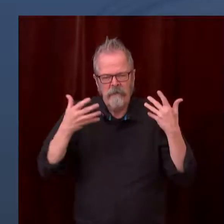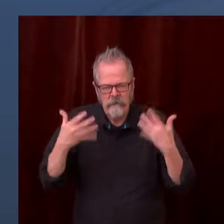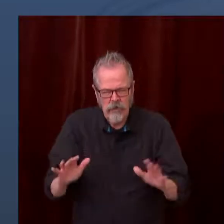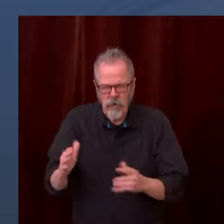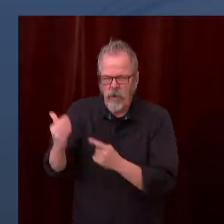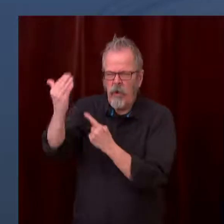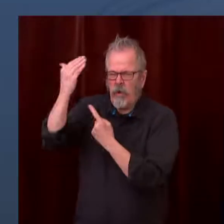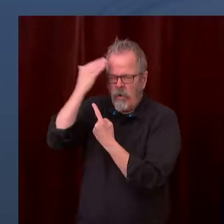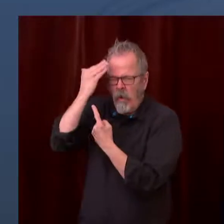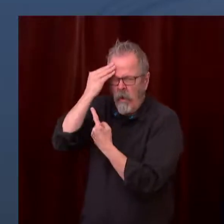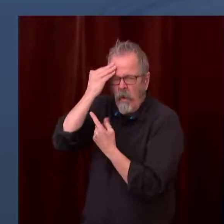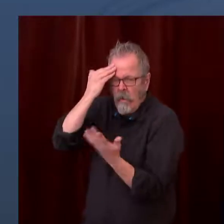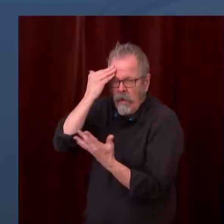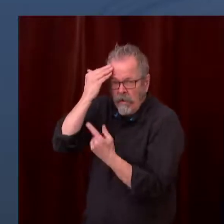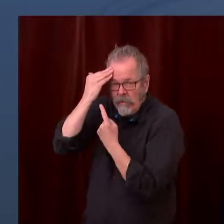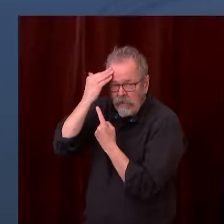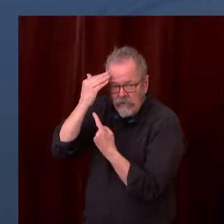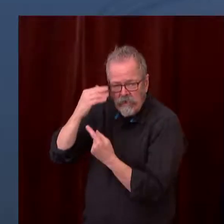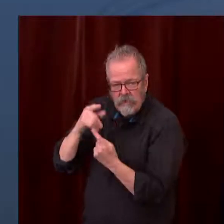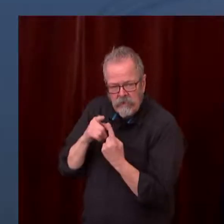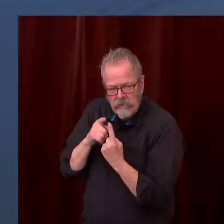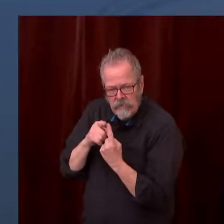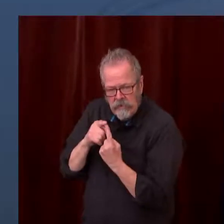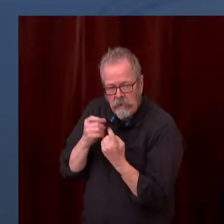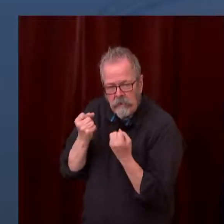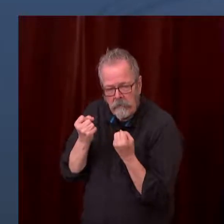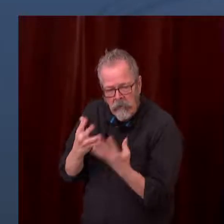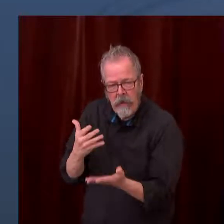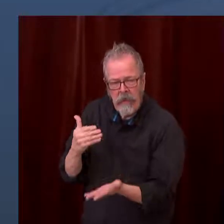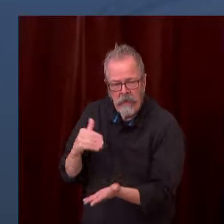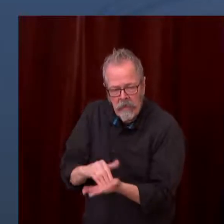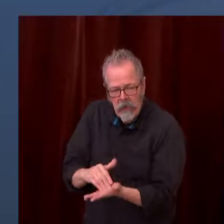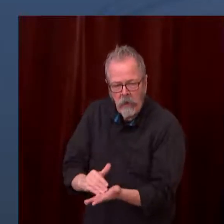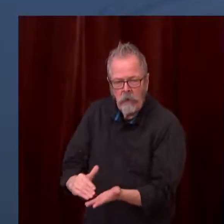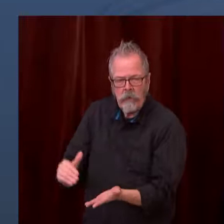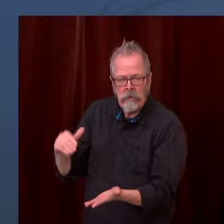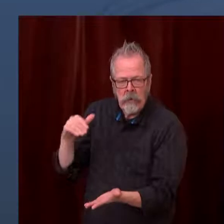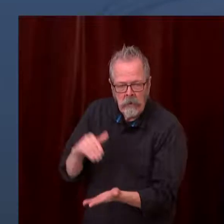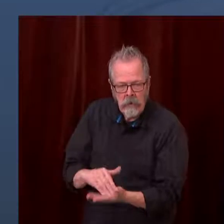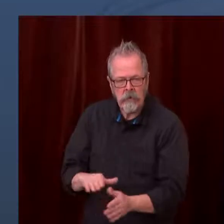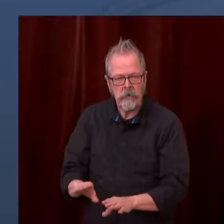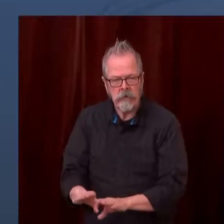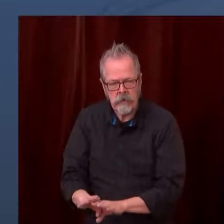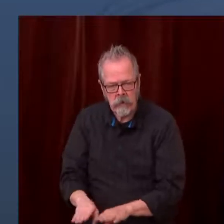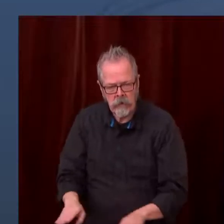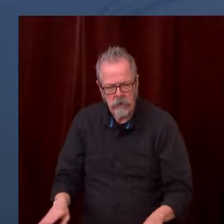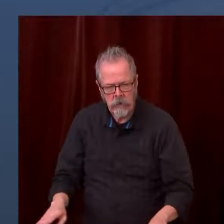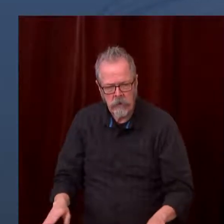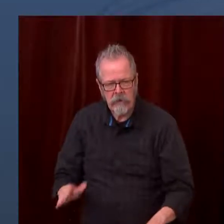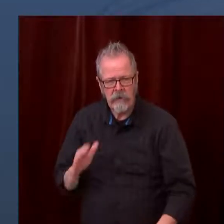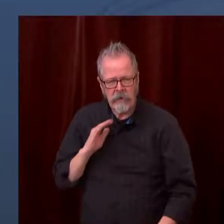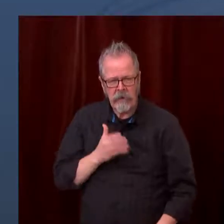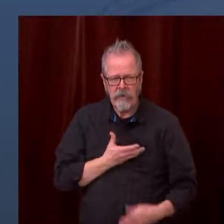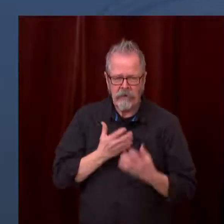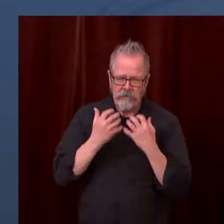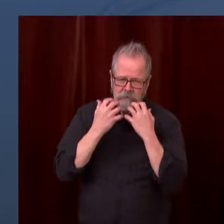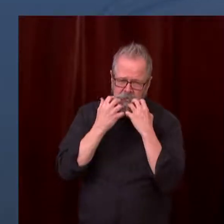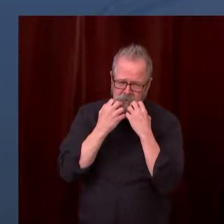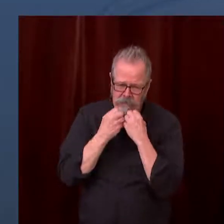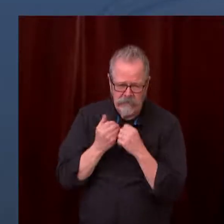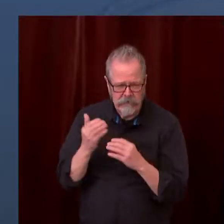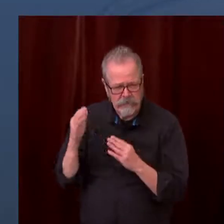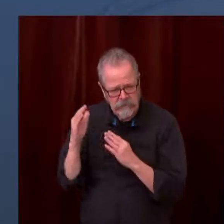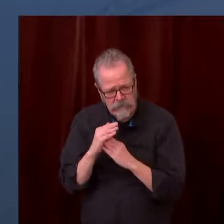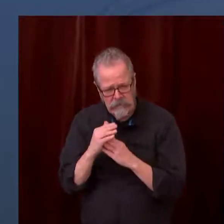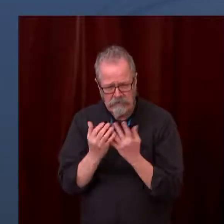precious assets, are in desperate conditions right now. They are in desperate conditions because they are cut off from the